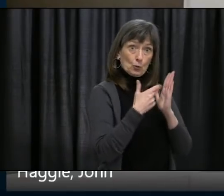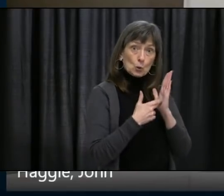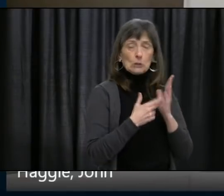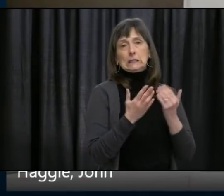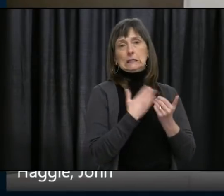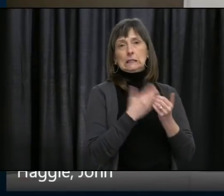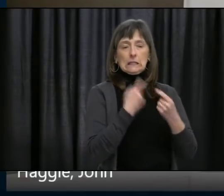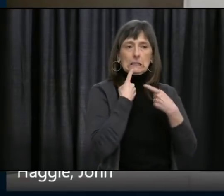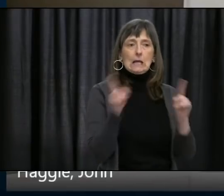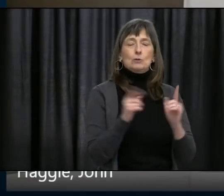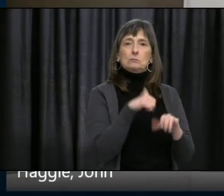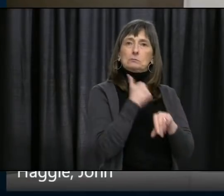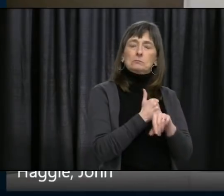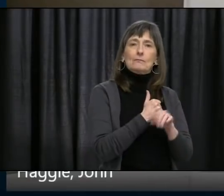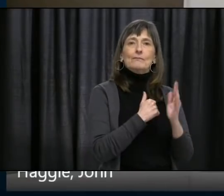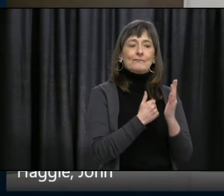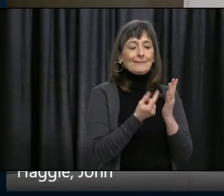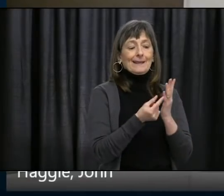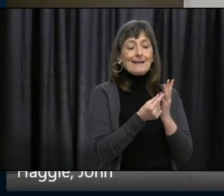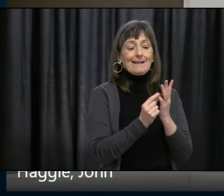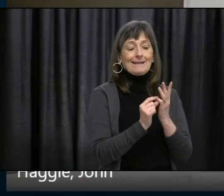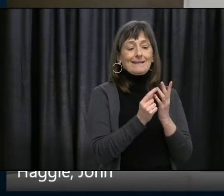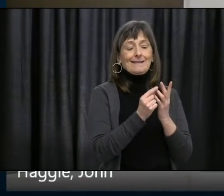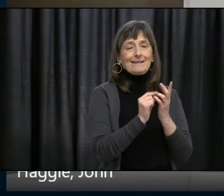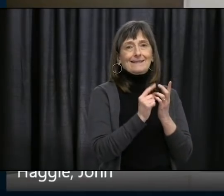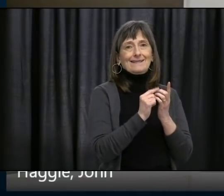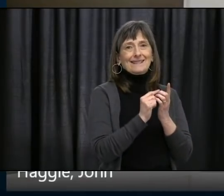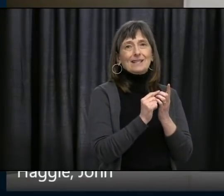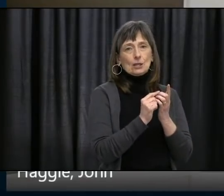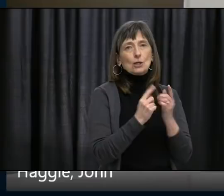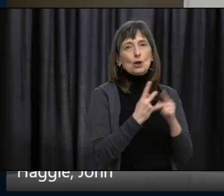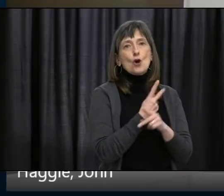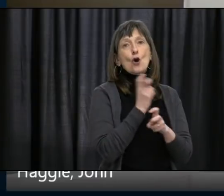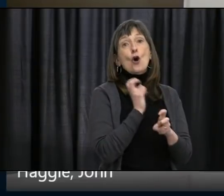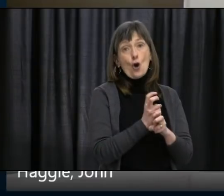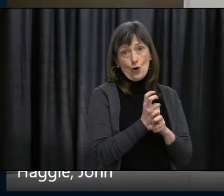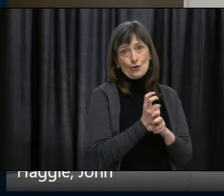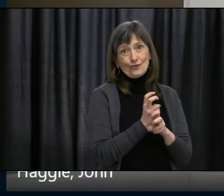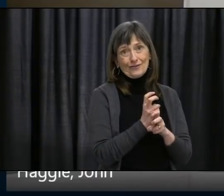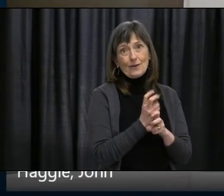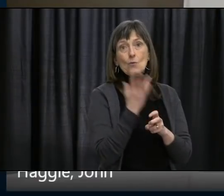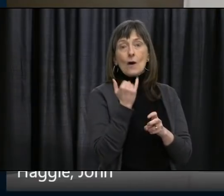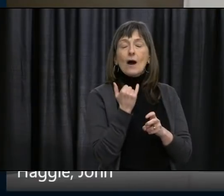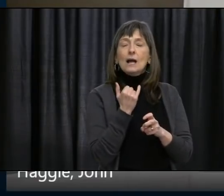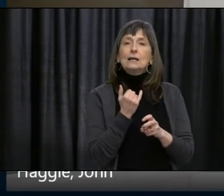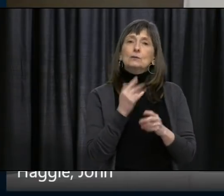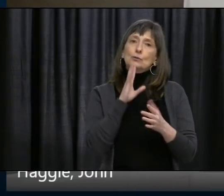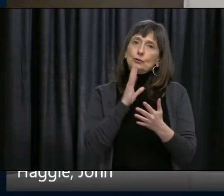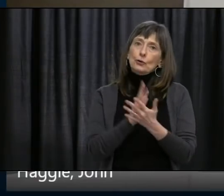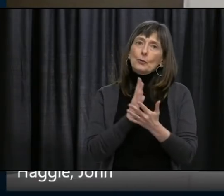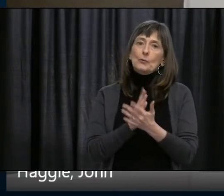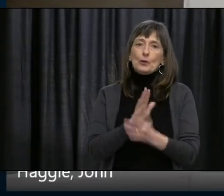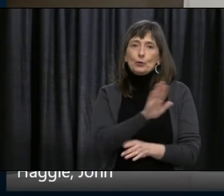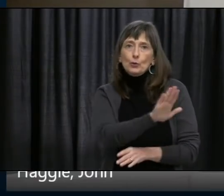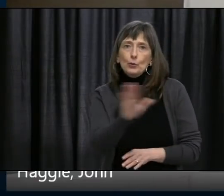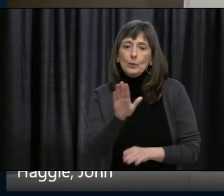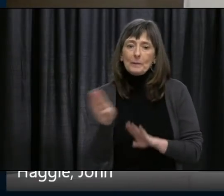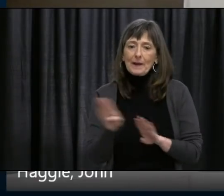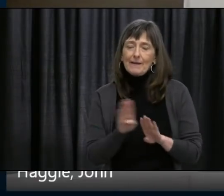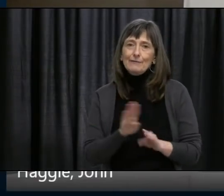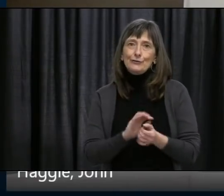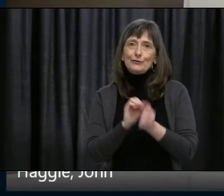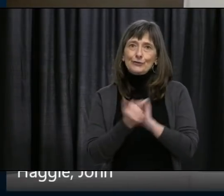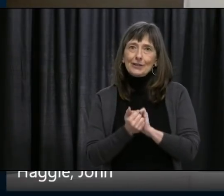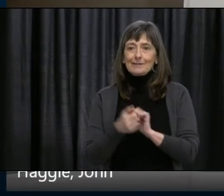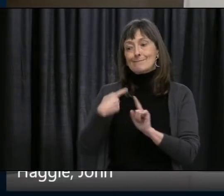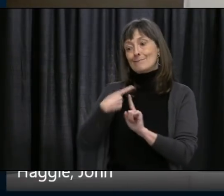it. Because at the end of the day, you're talking about behavioral change as well as public health. And whatever